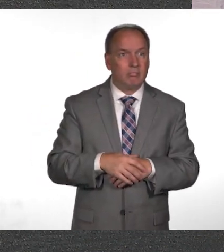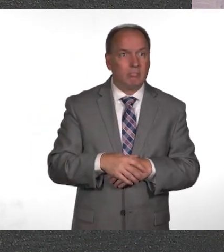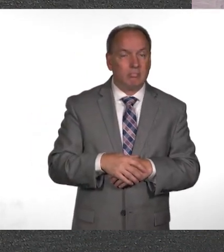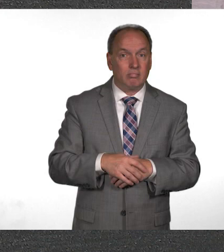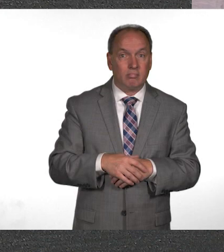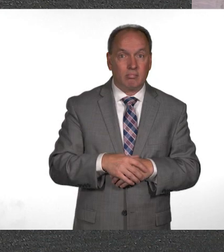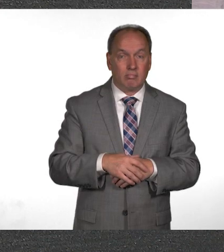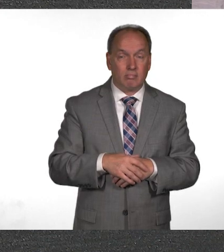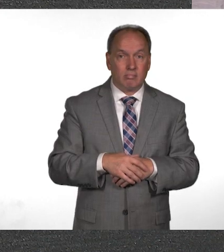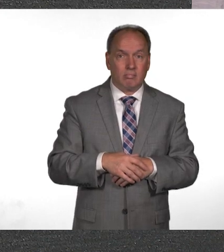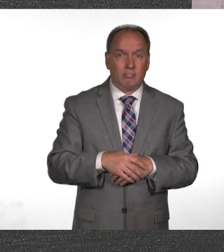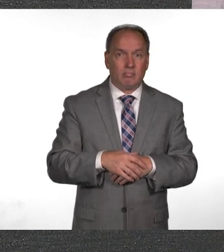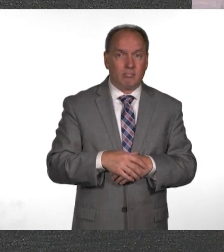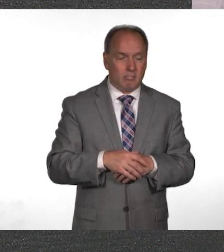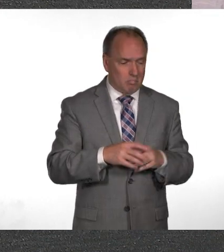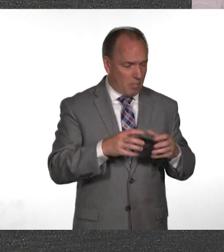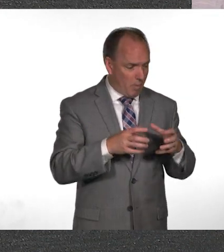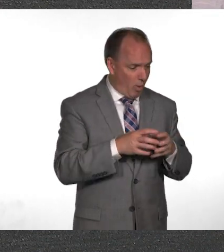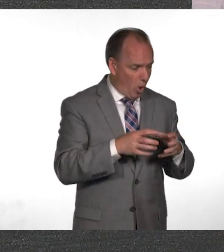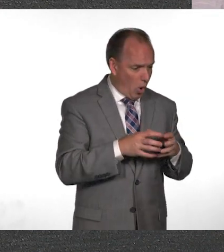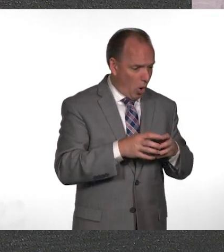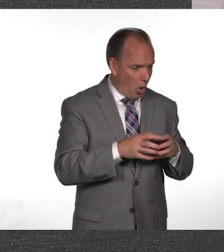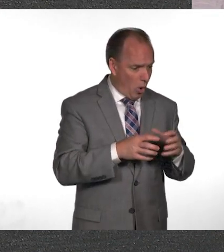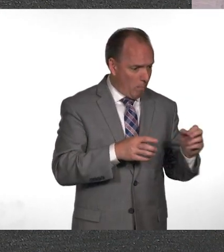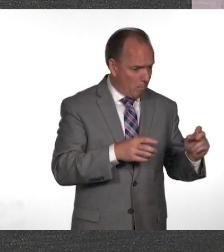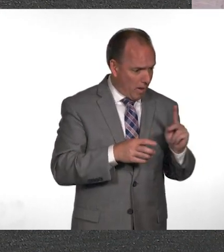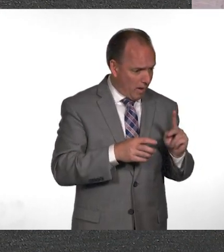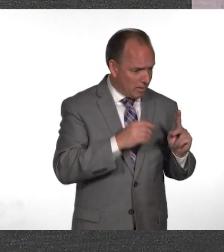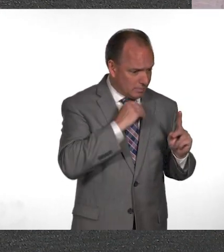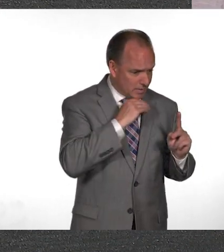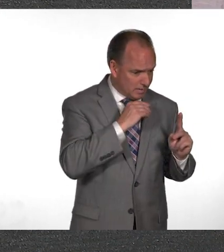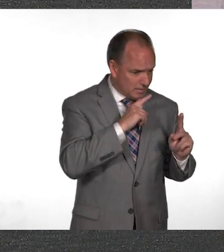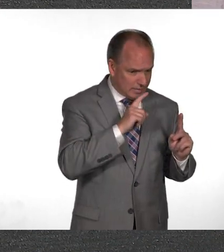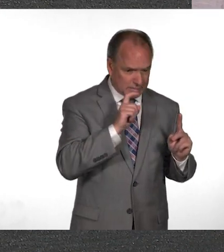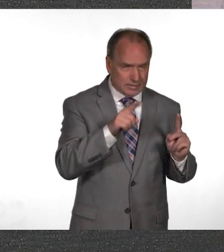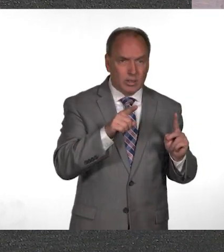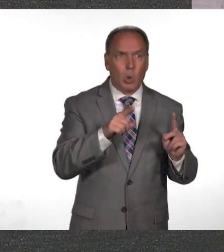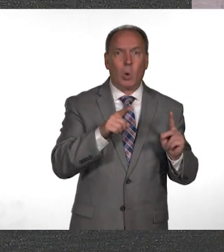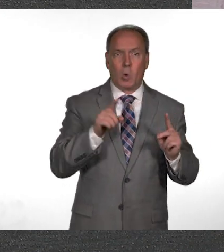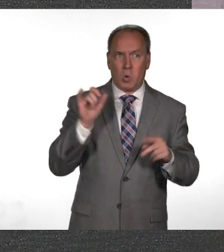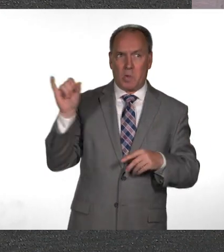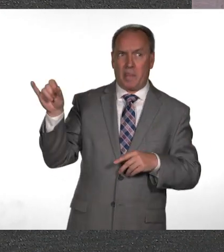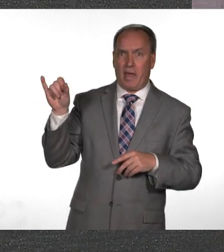Did you get my ball back? That is a big guy.